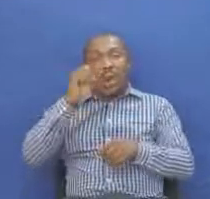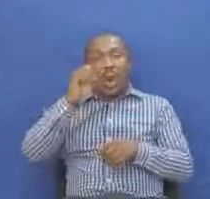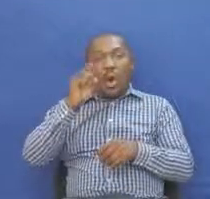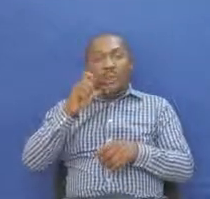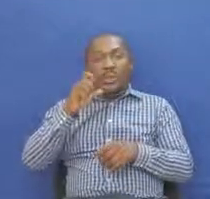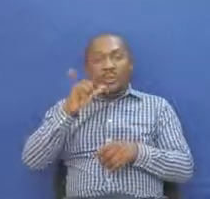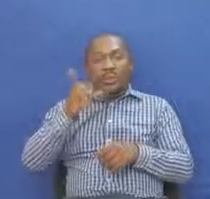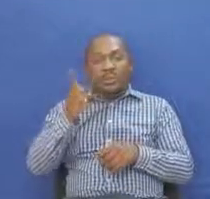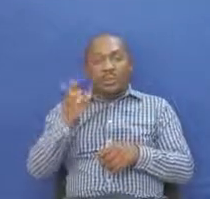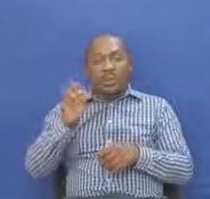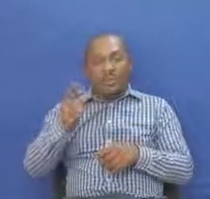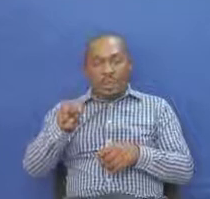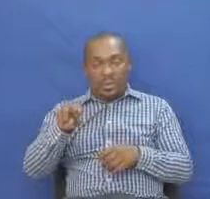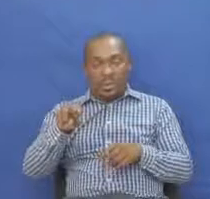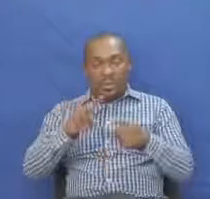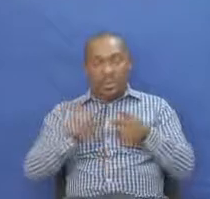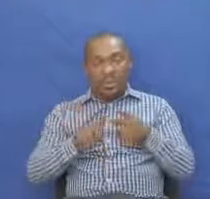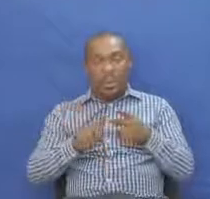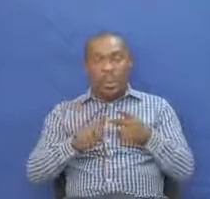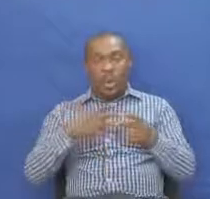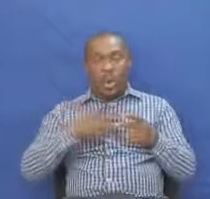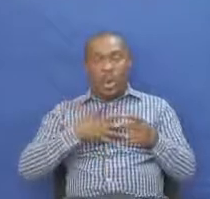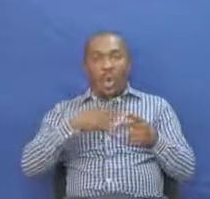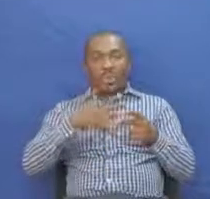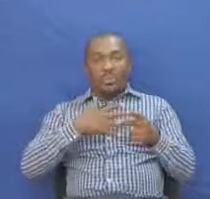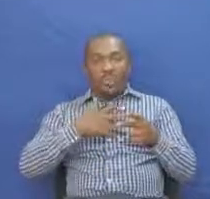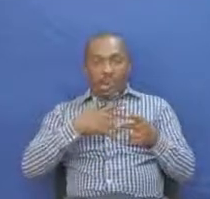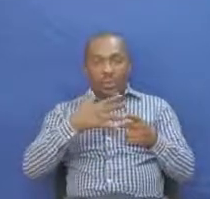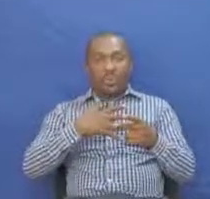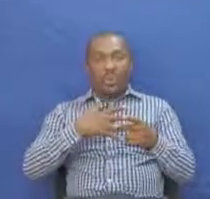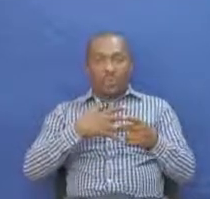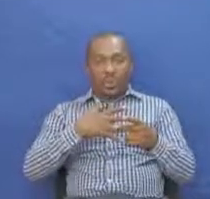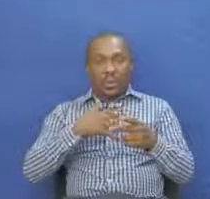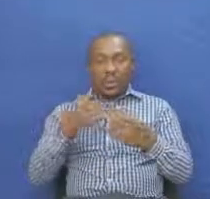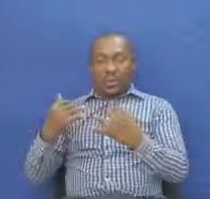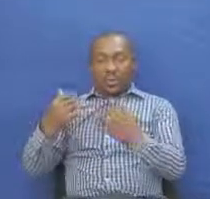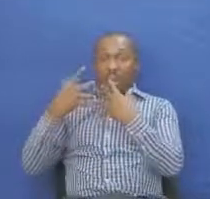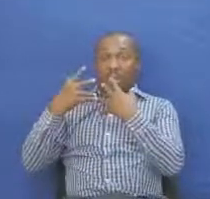or transport respiratory gases. Also white blood cells